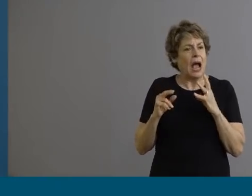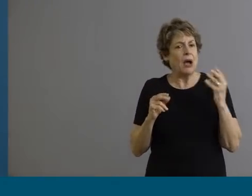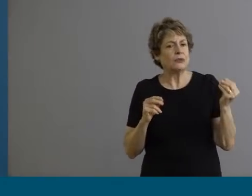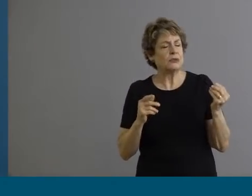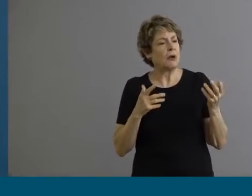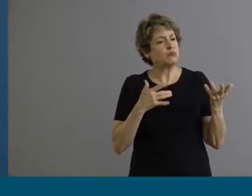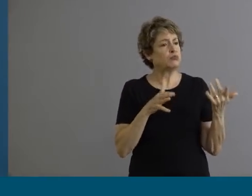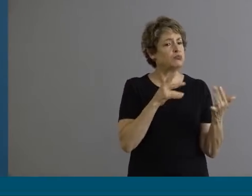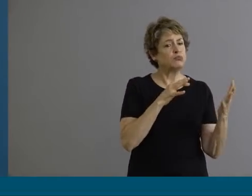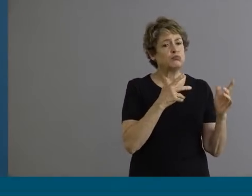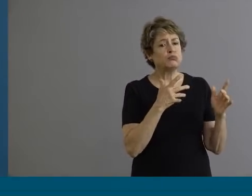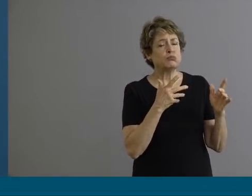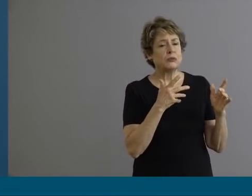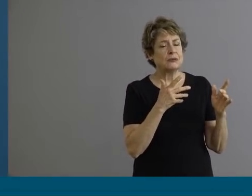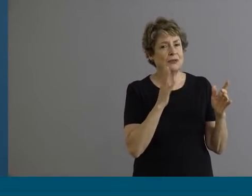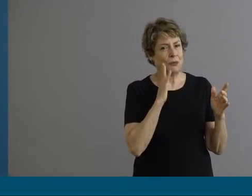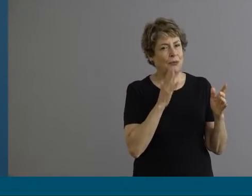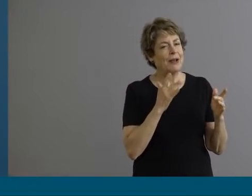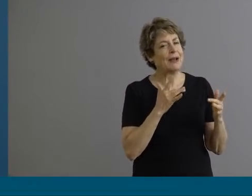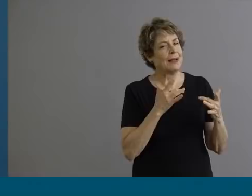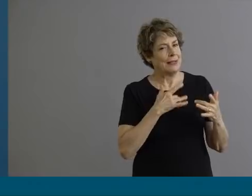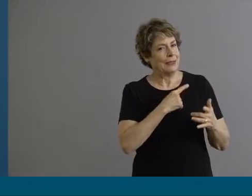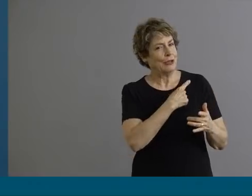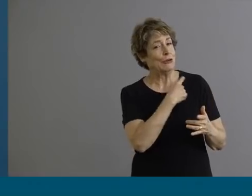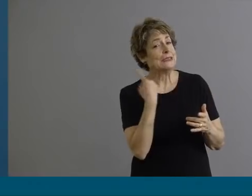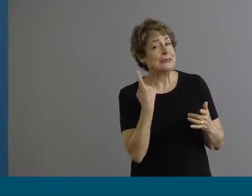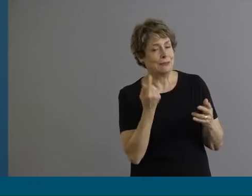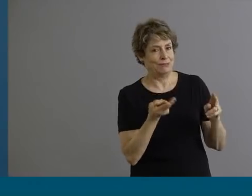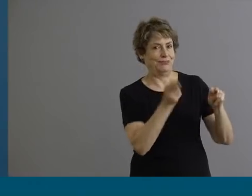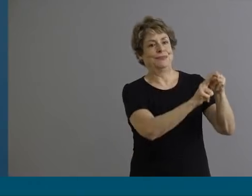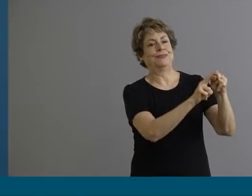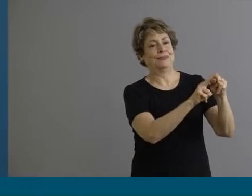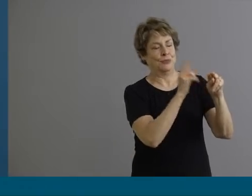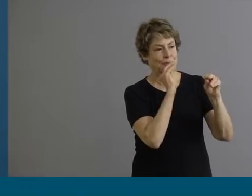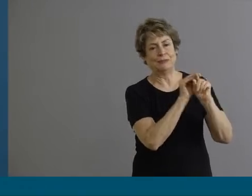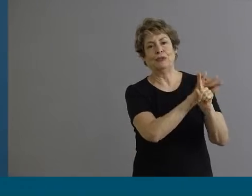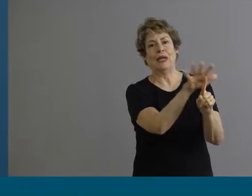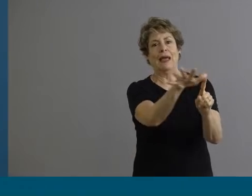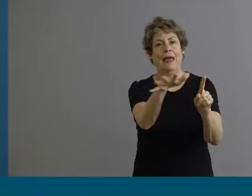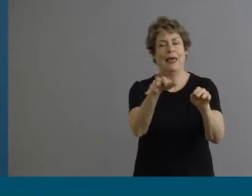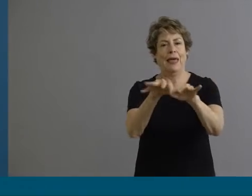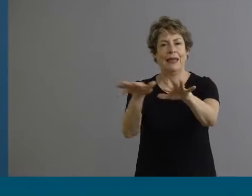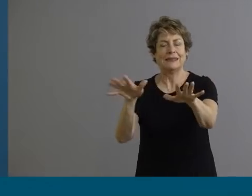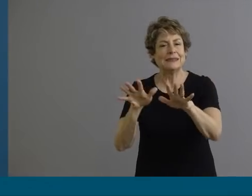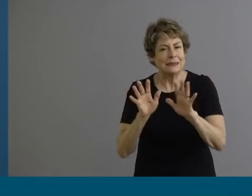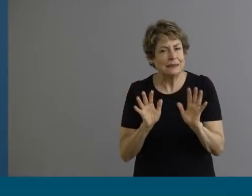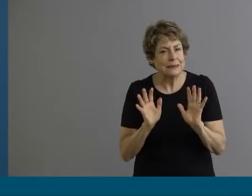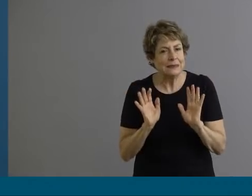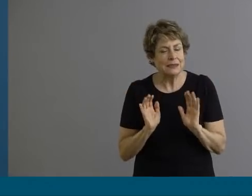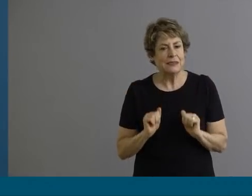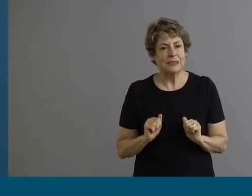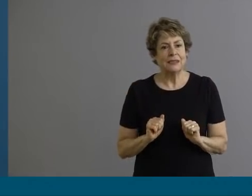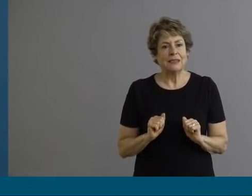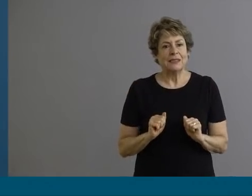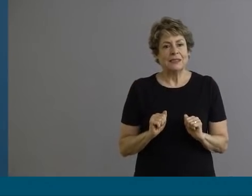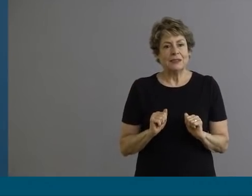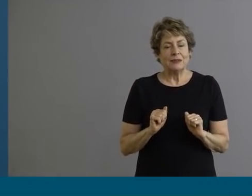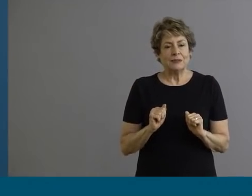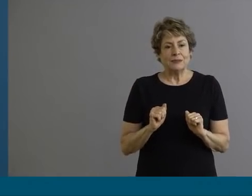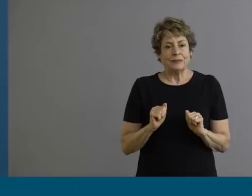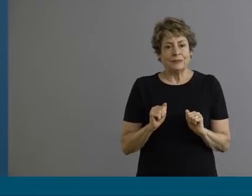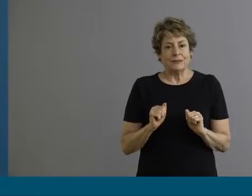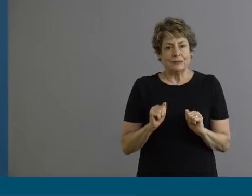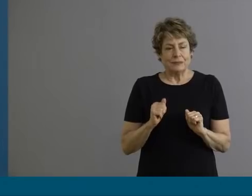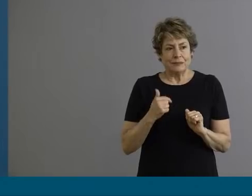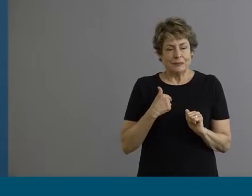the virus. So again, every time you go out, consider where you are going, why you are going, and who is going to be